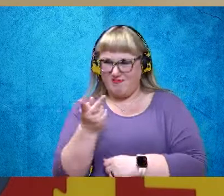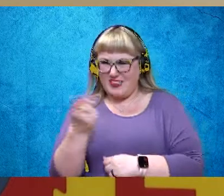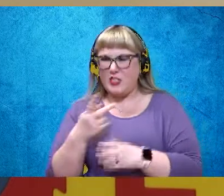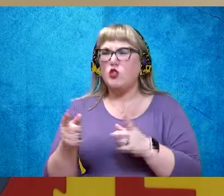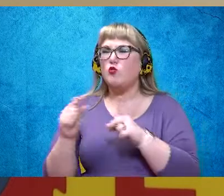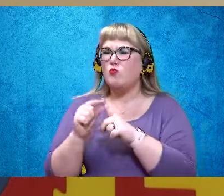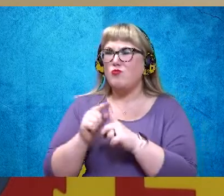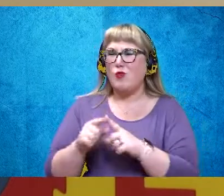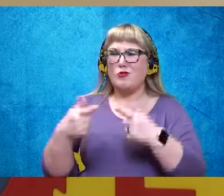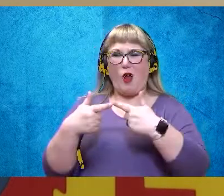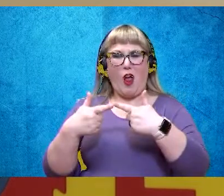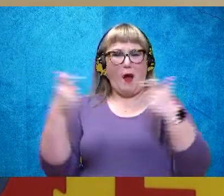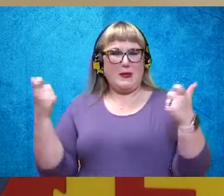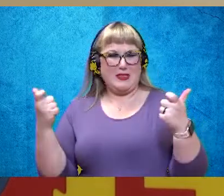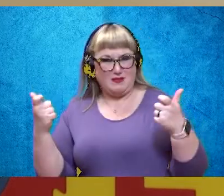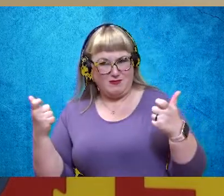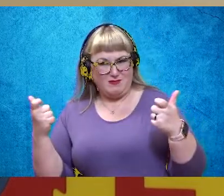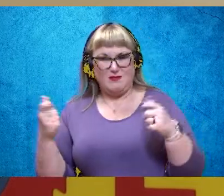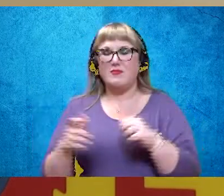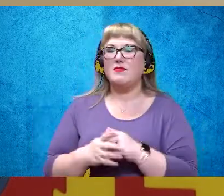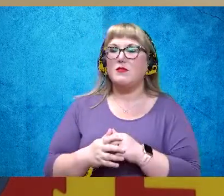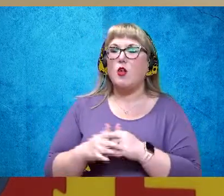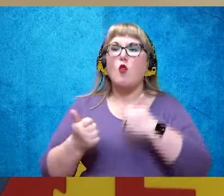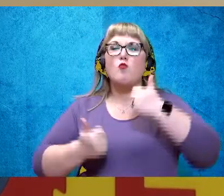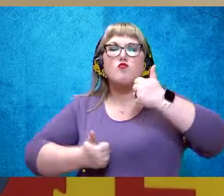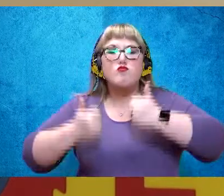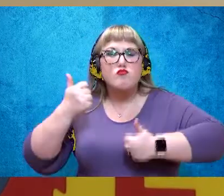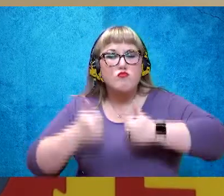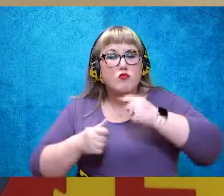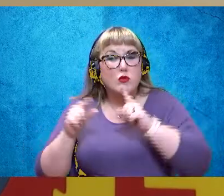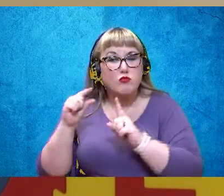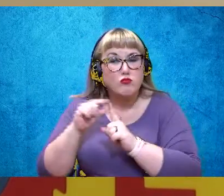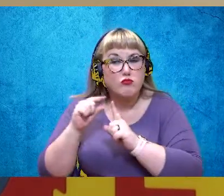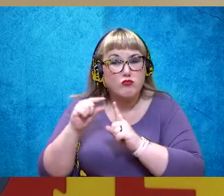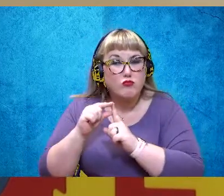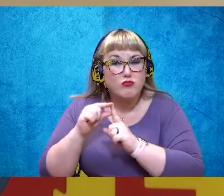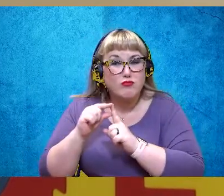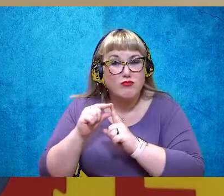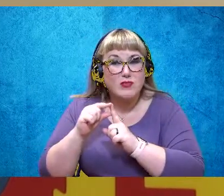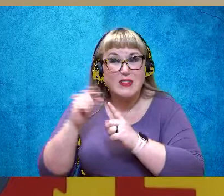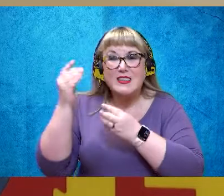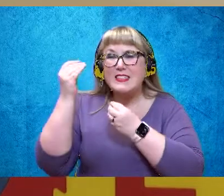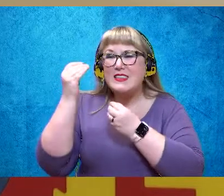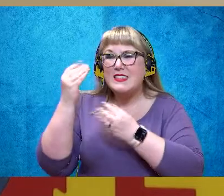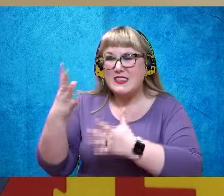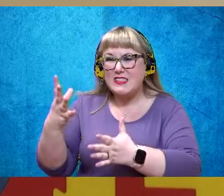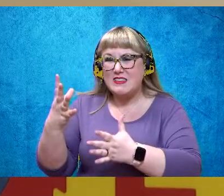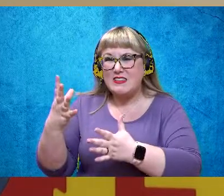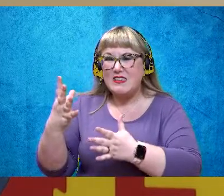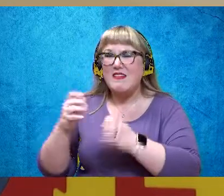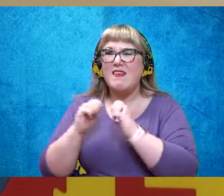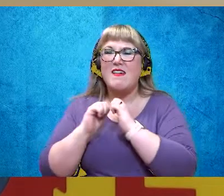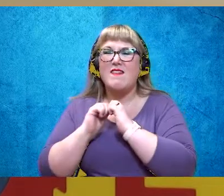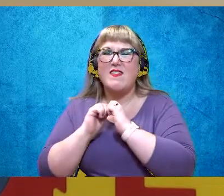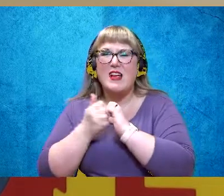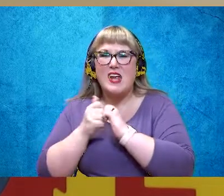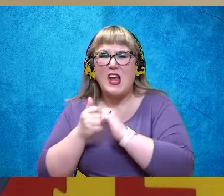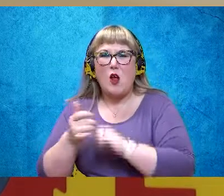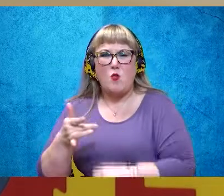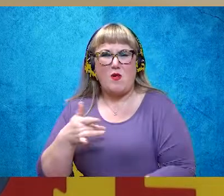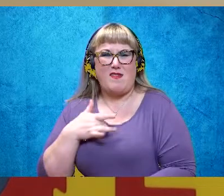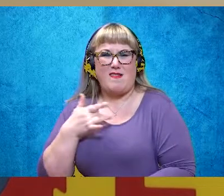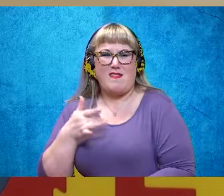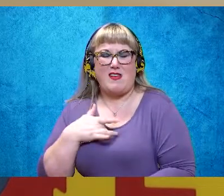of opposites, but which one of these words tells me the way I feel when